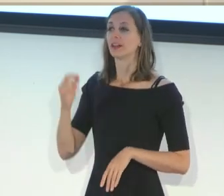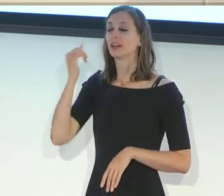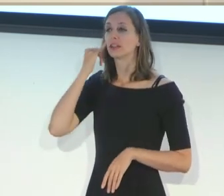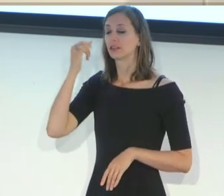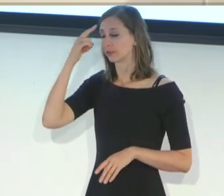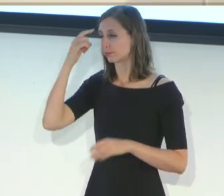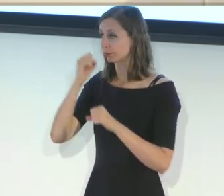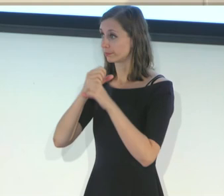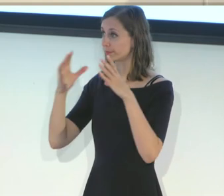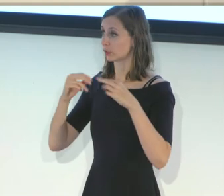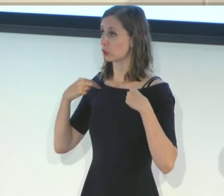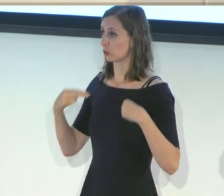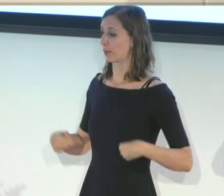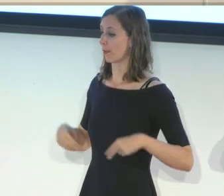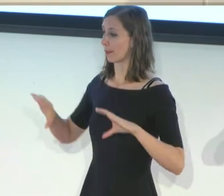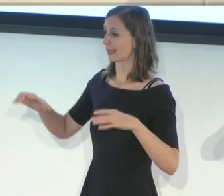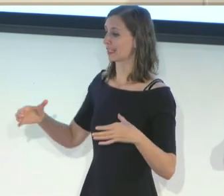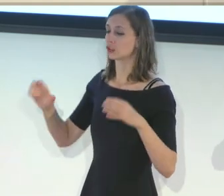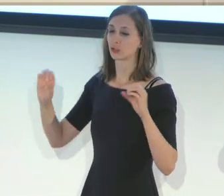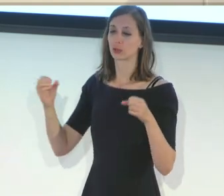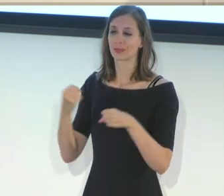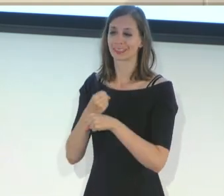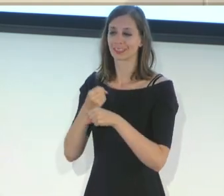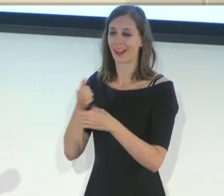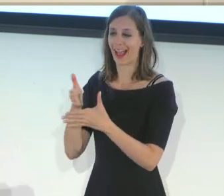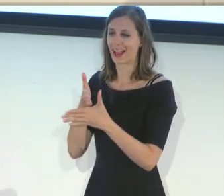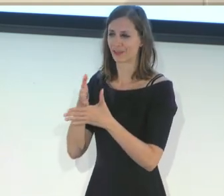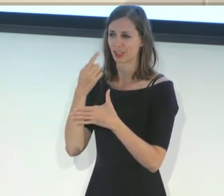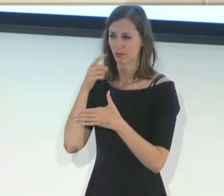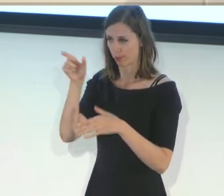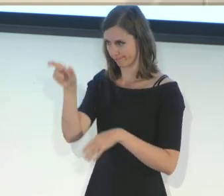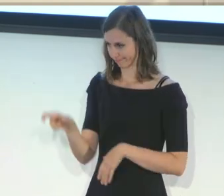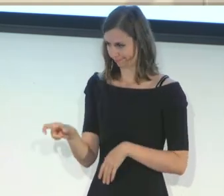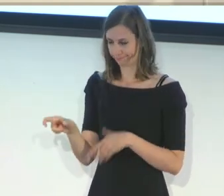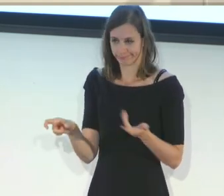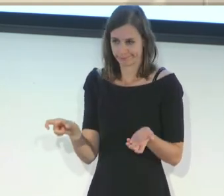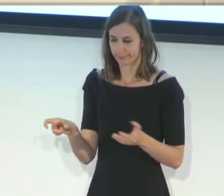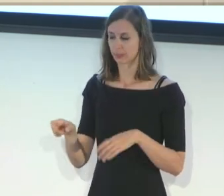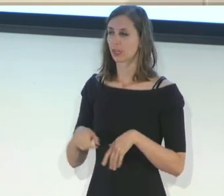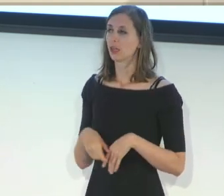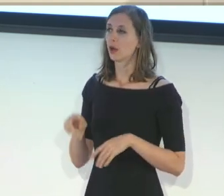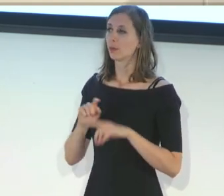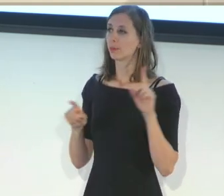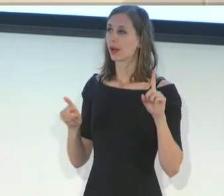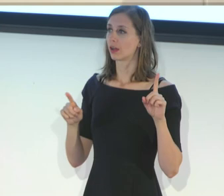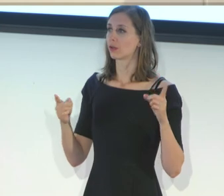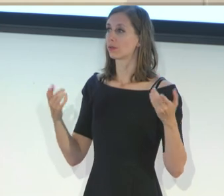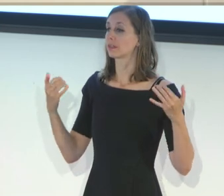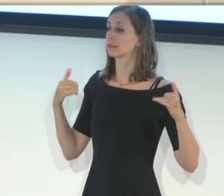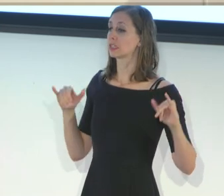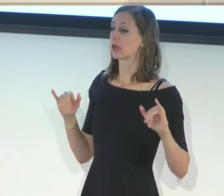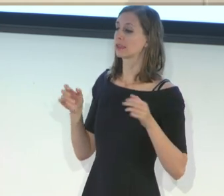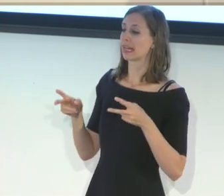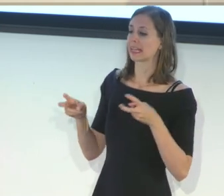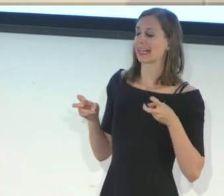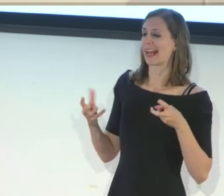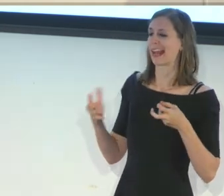no statistical average of a human, and yet we've historically taken a very discrete approach to how we think